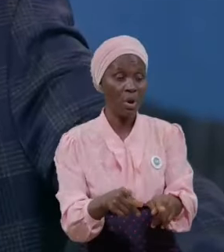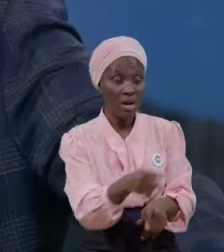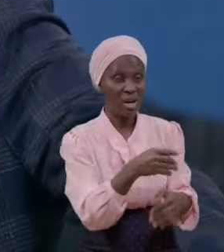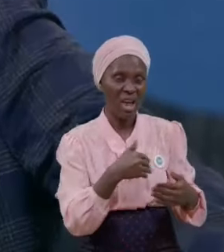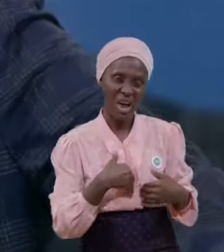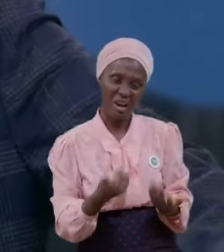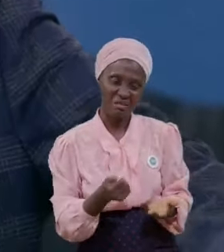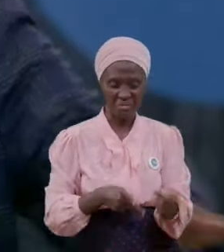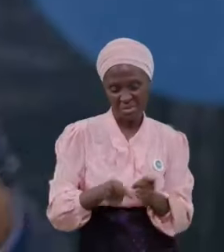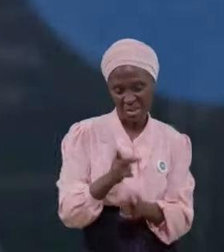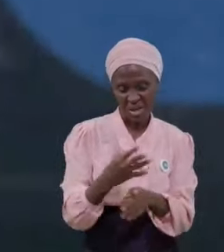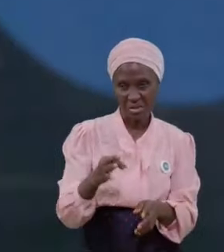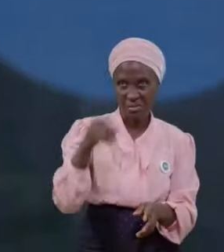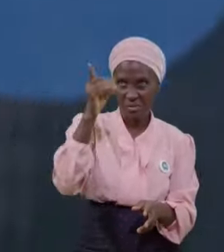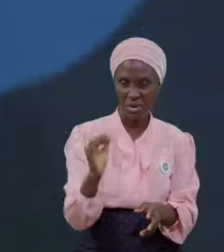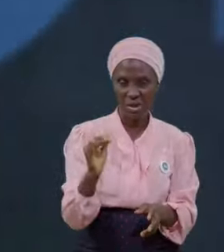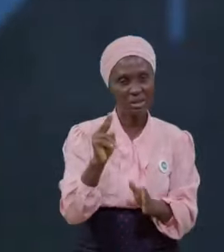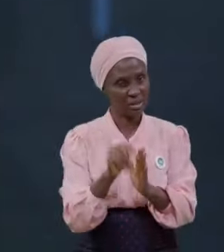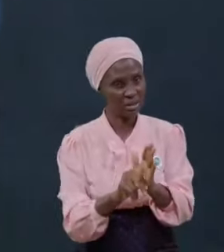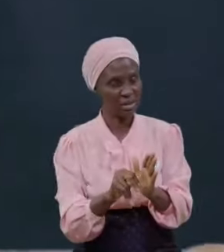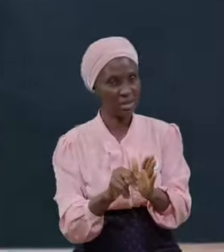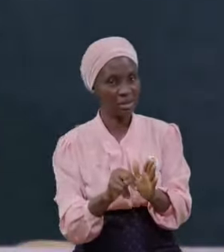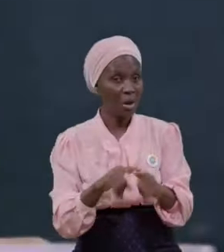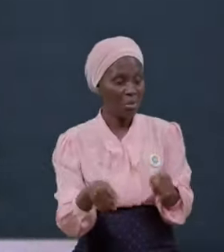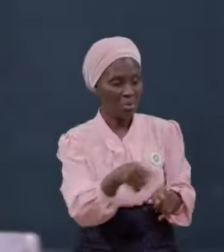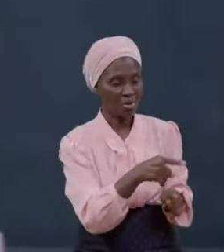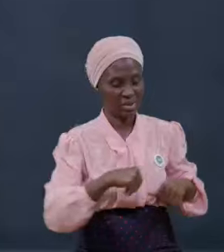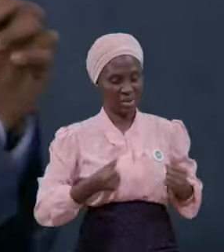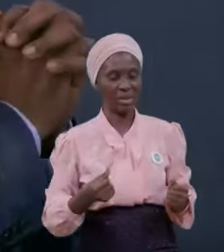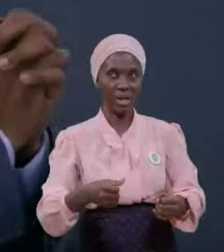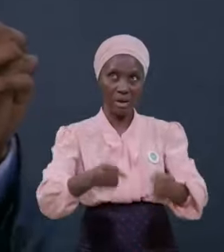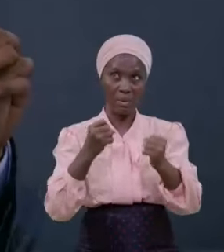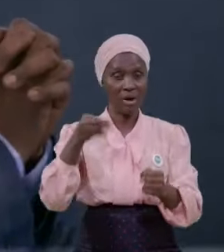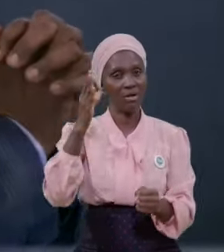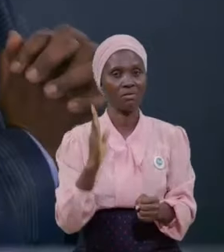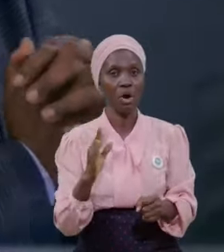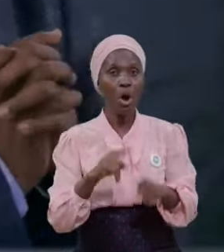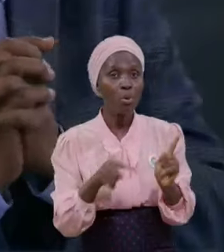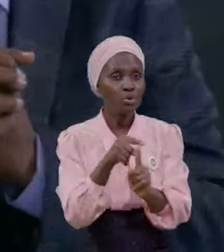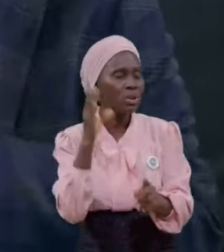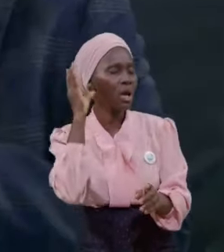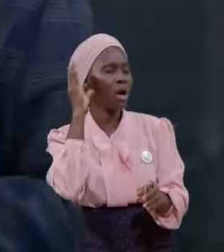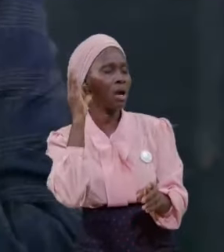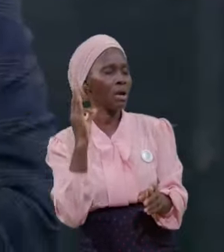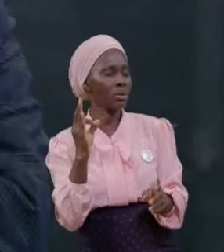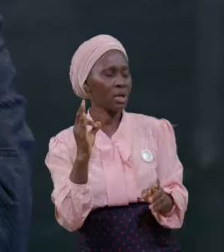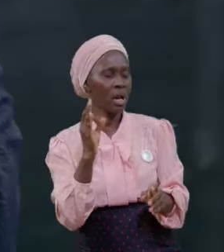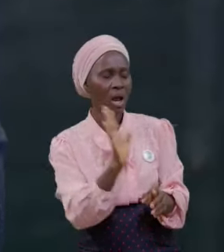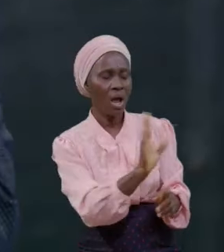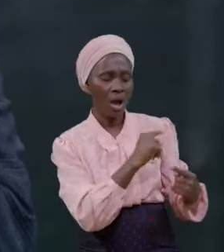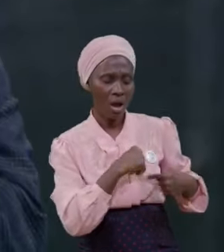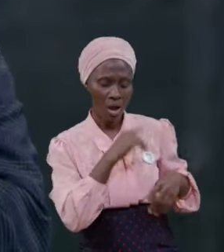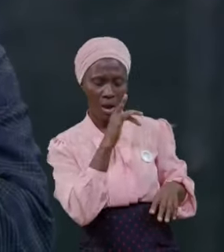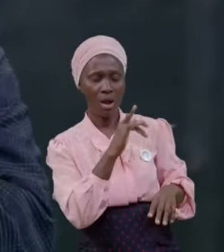the power thereof. When they heard that, it struck them in their heart. They were convicted in their